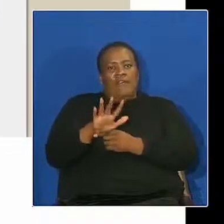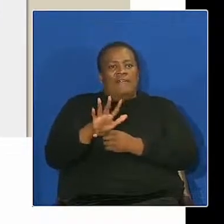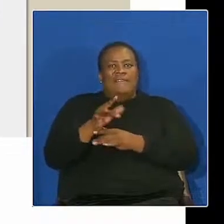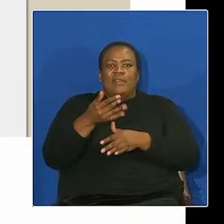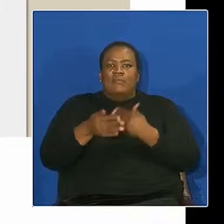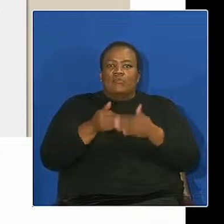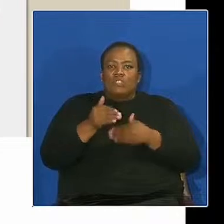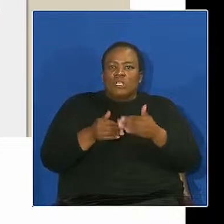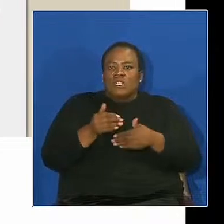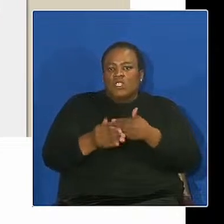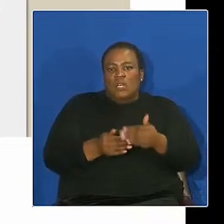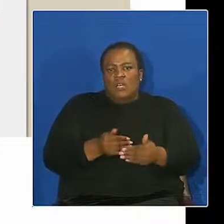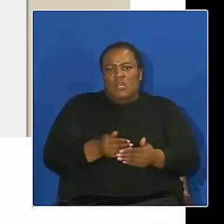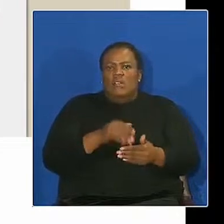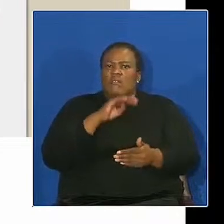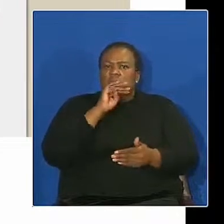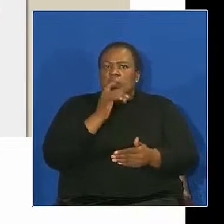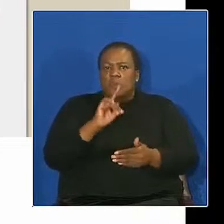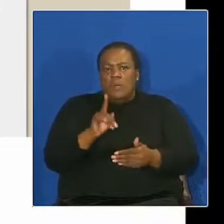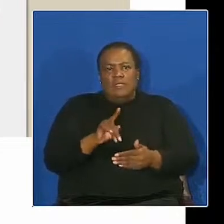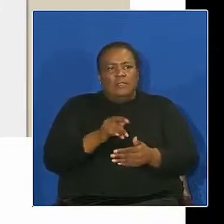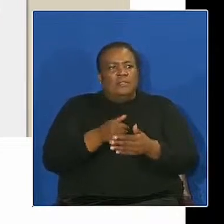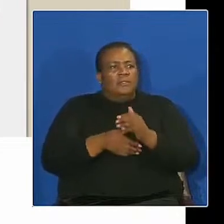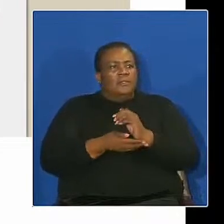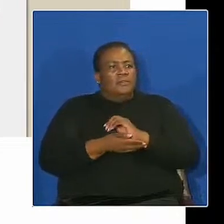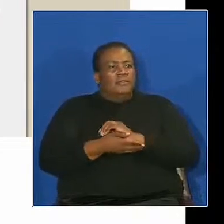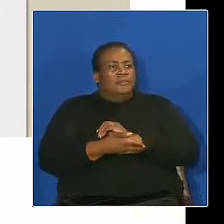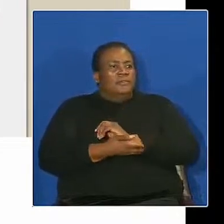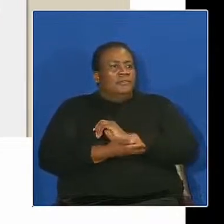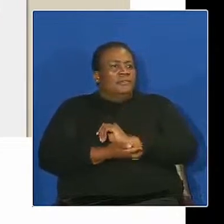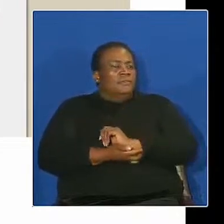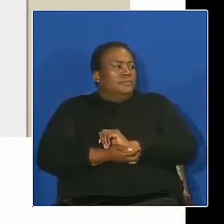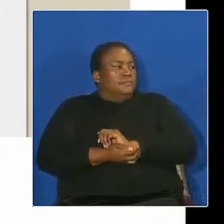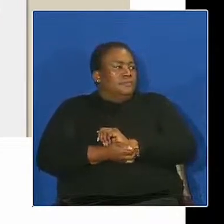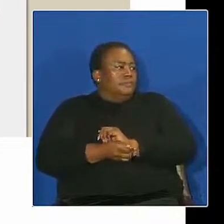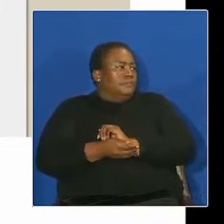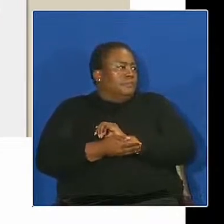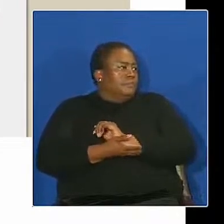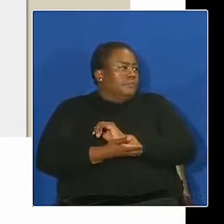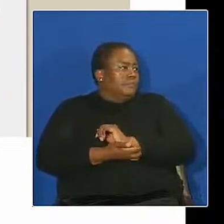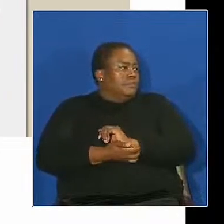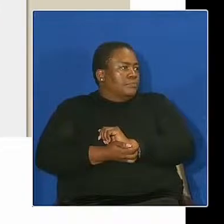procedures, talking to all different types of summons.